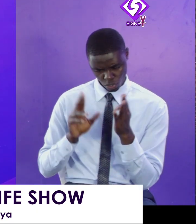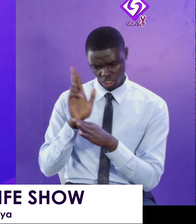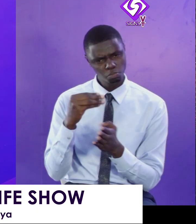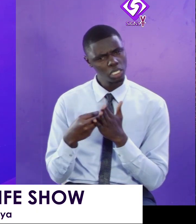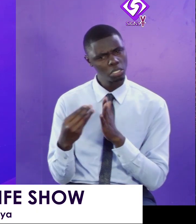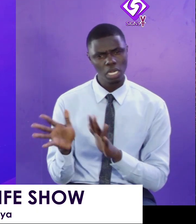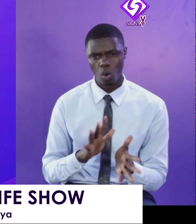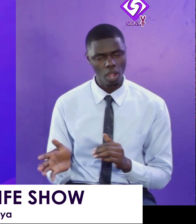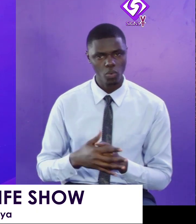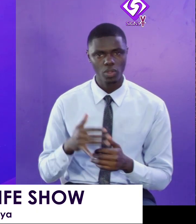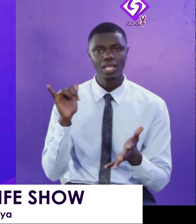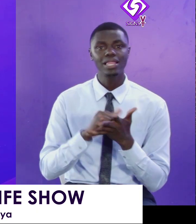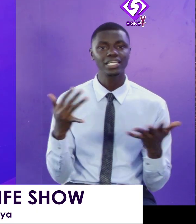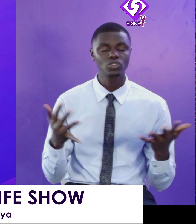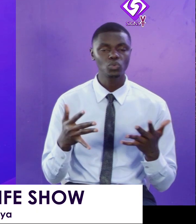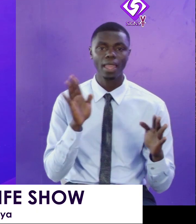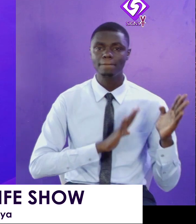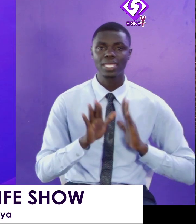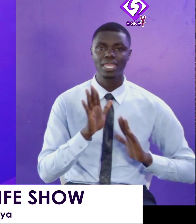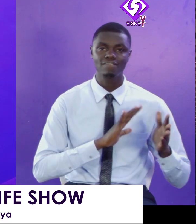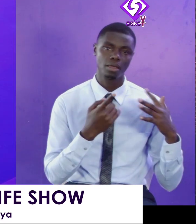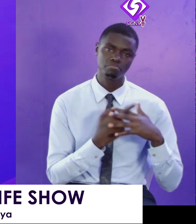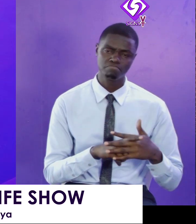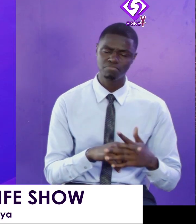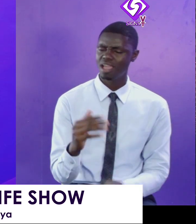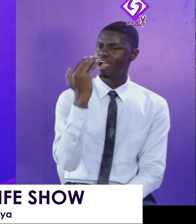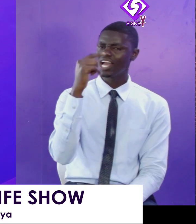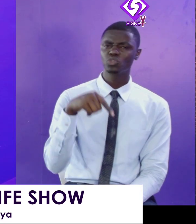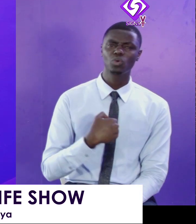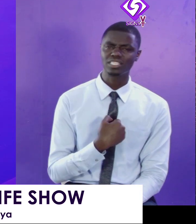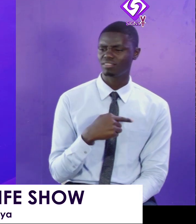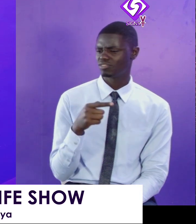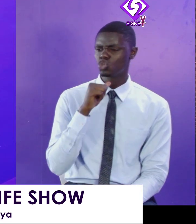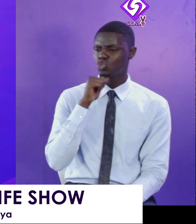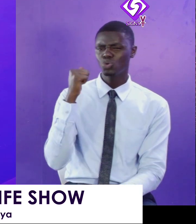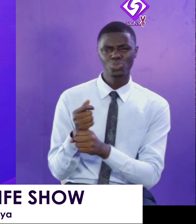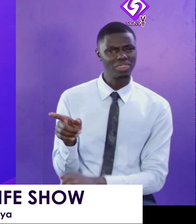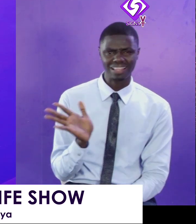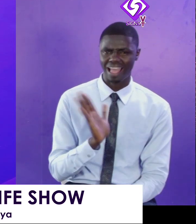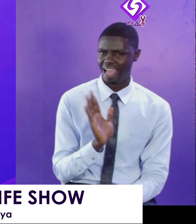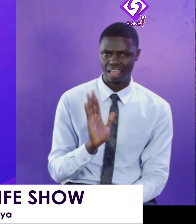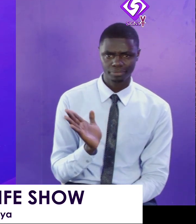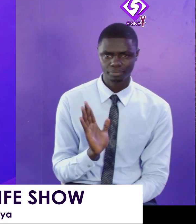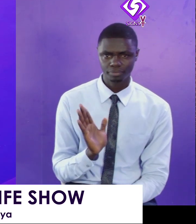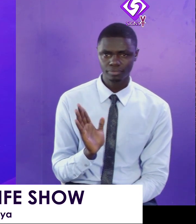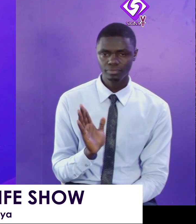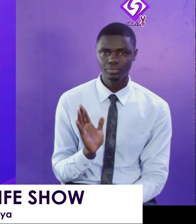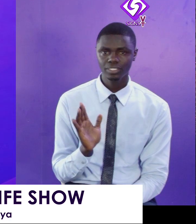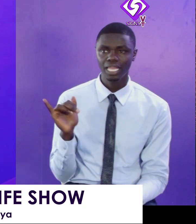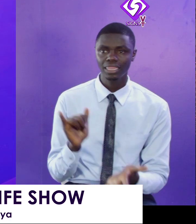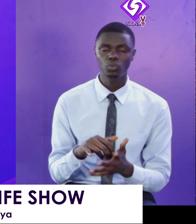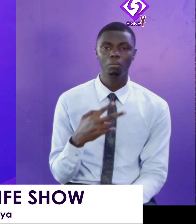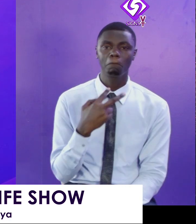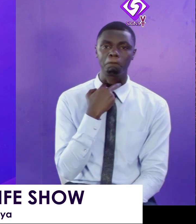it. That's where habits begin. Ask yourself, don't do this in a manner that it will stifle